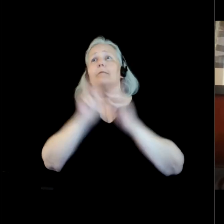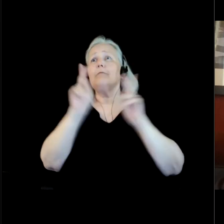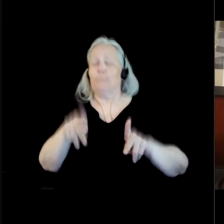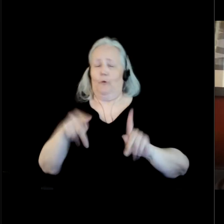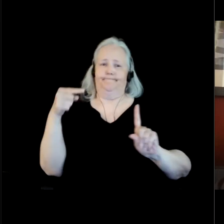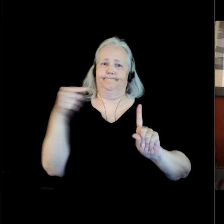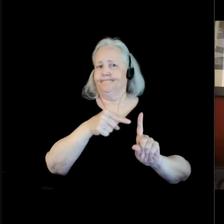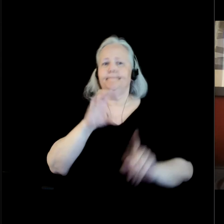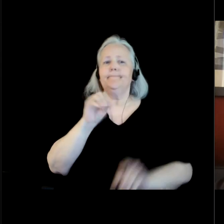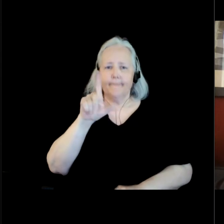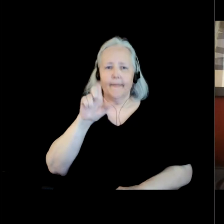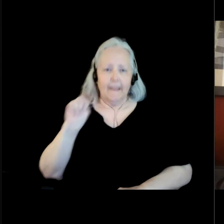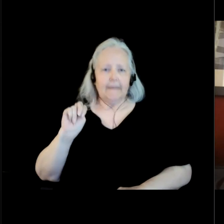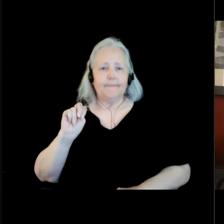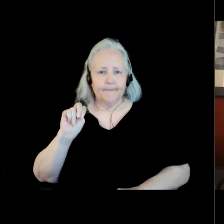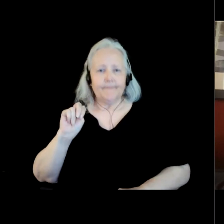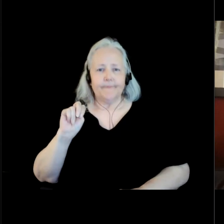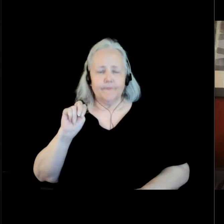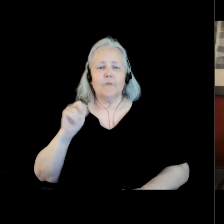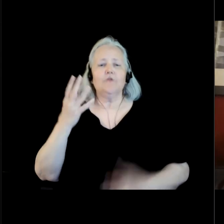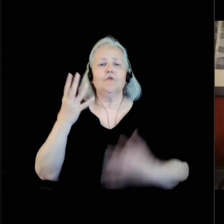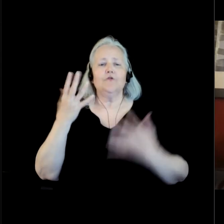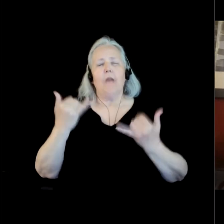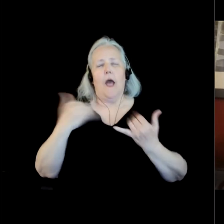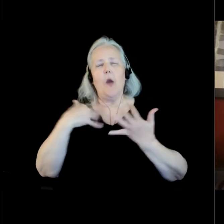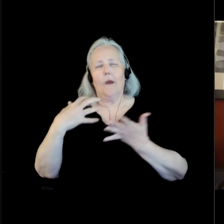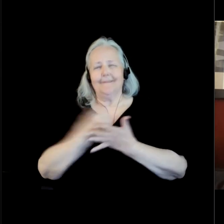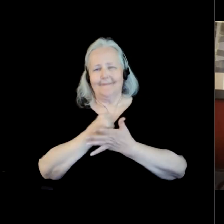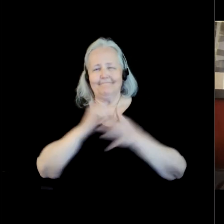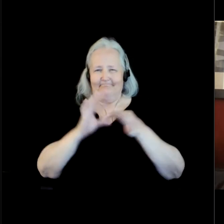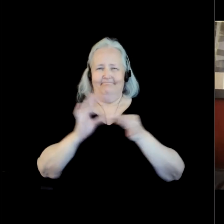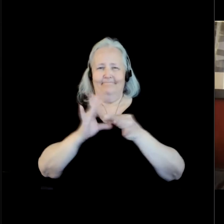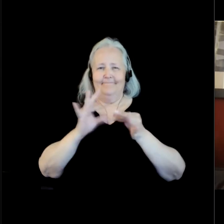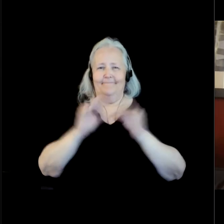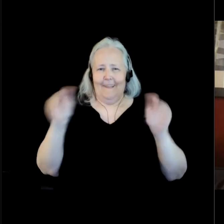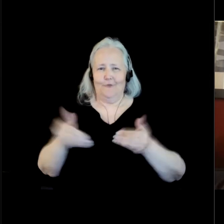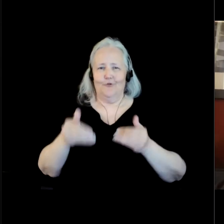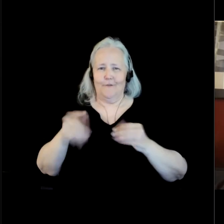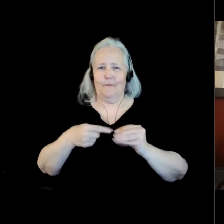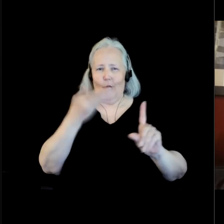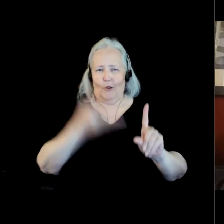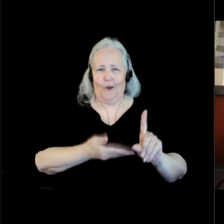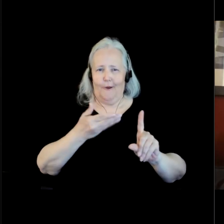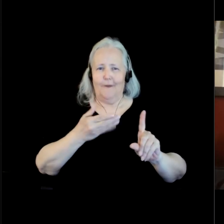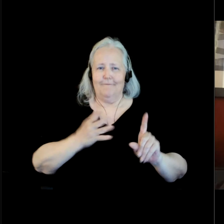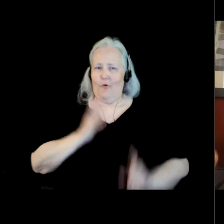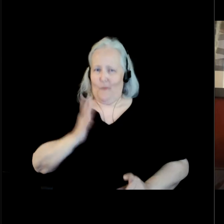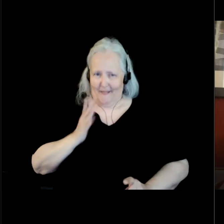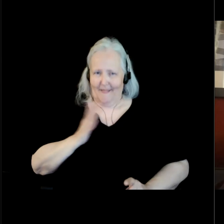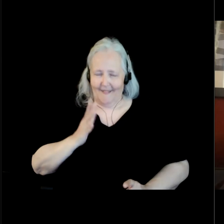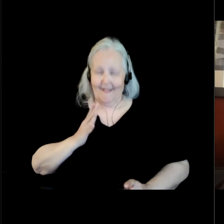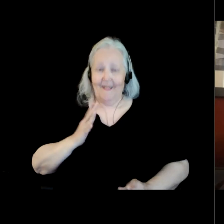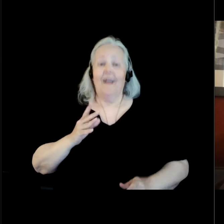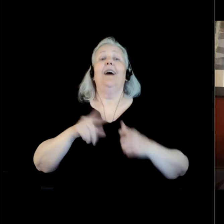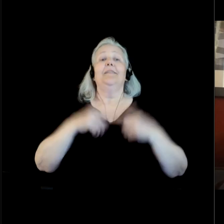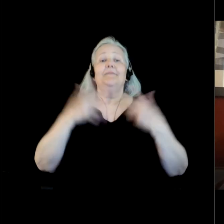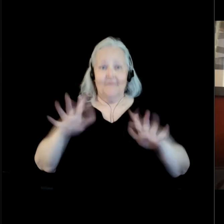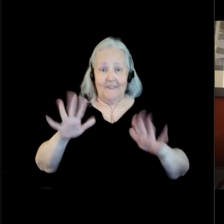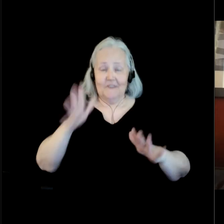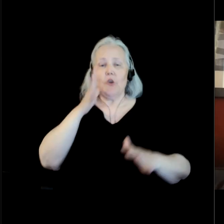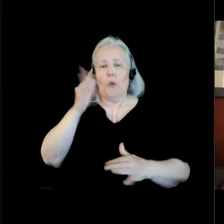task. So let me take this opportunity to introduce Colleen a bit more formally, and then I will hand over to her for the